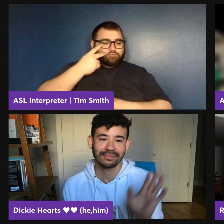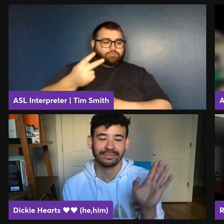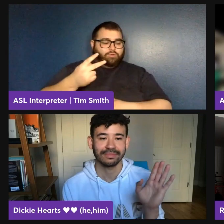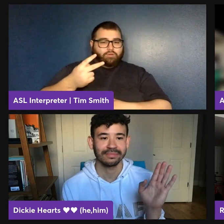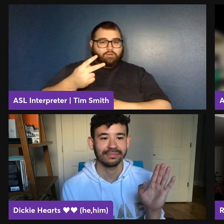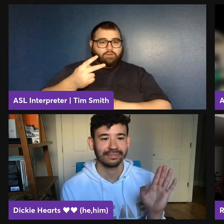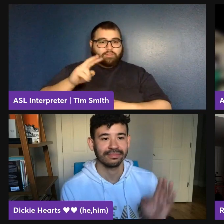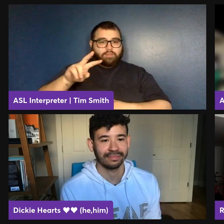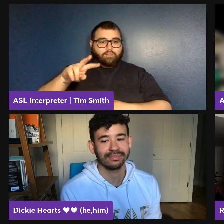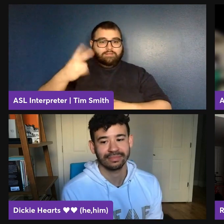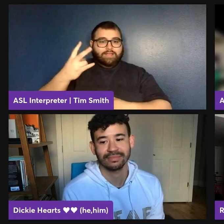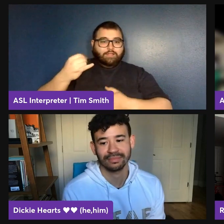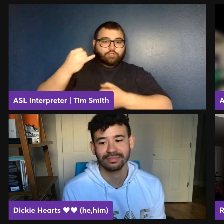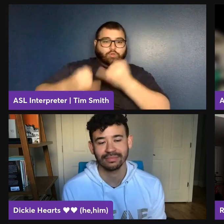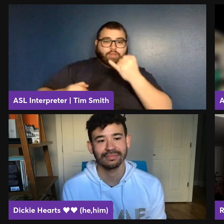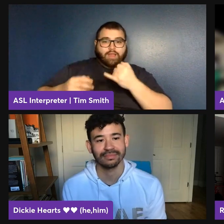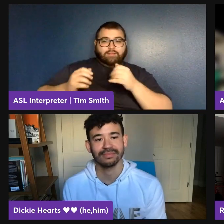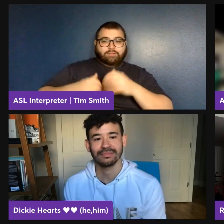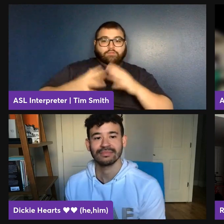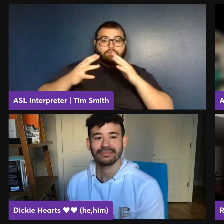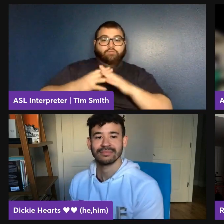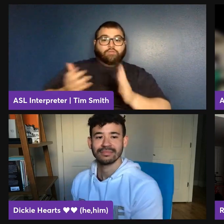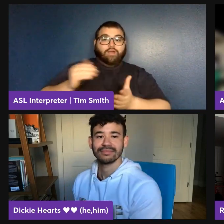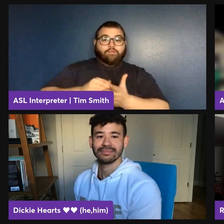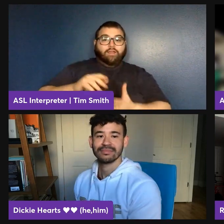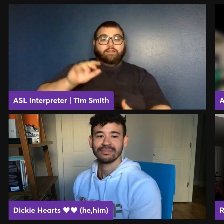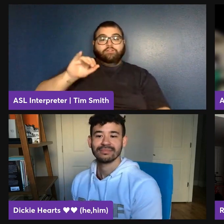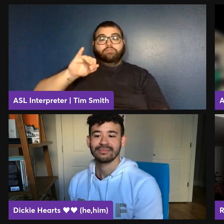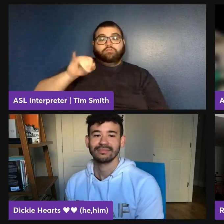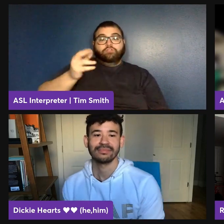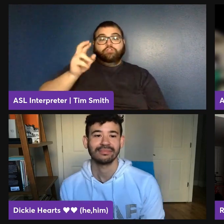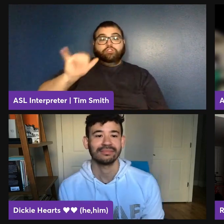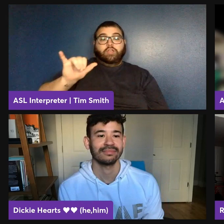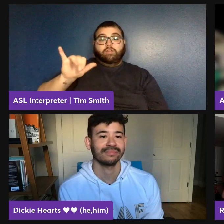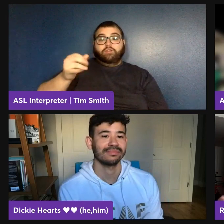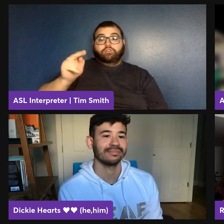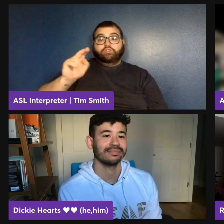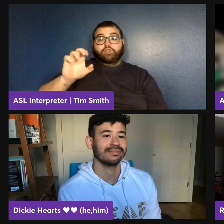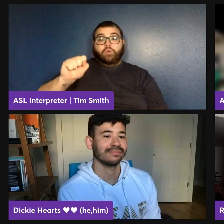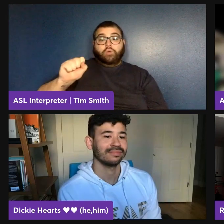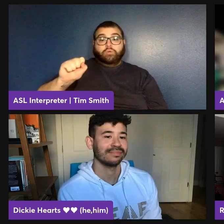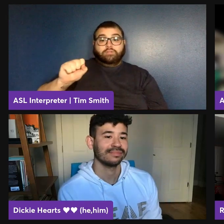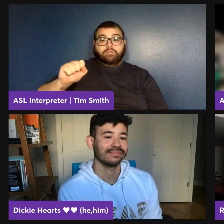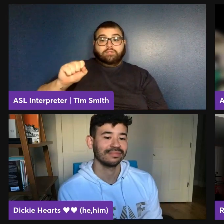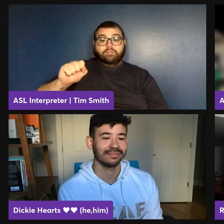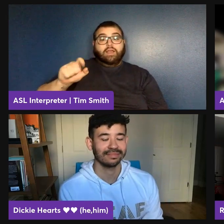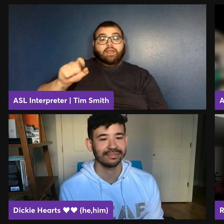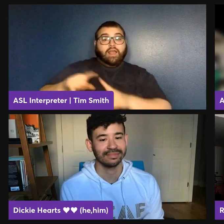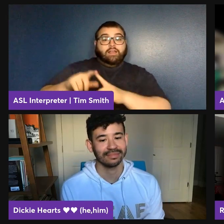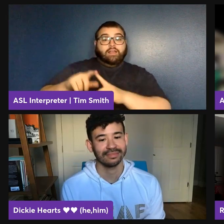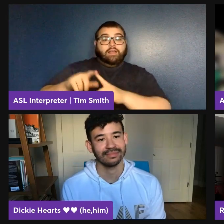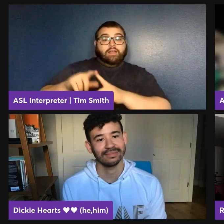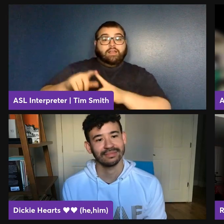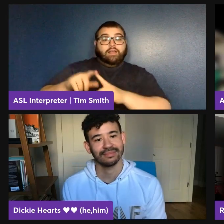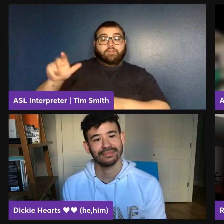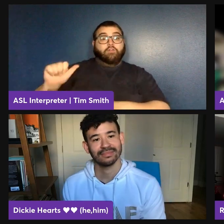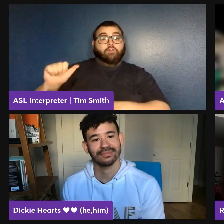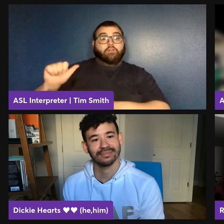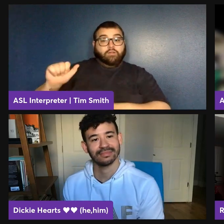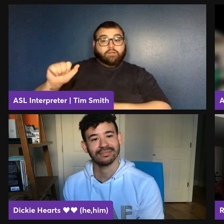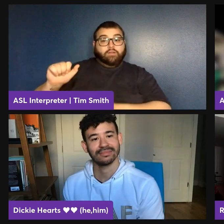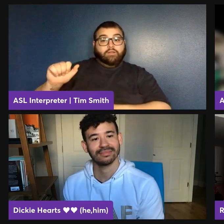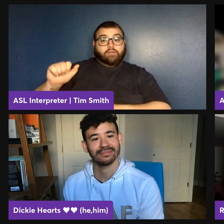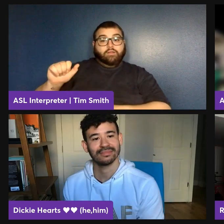the second to last revival, which had Cherry Jones and Celia Keenan-Bolger as Laura, and Celia Keenan-Bolger is not